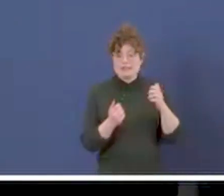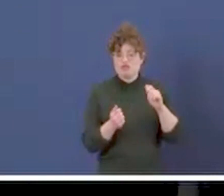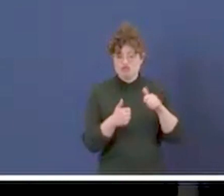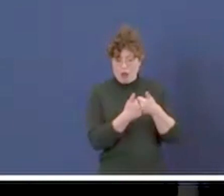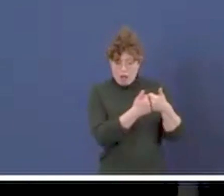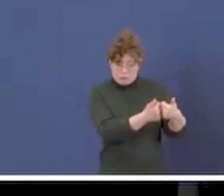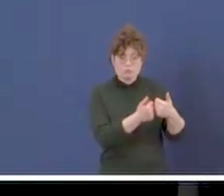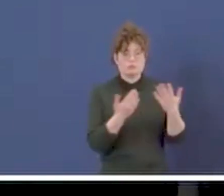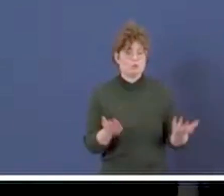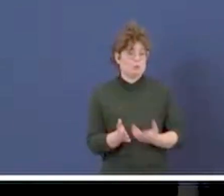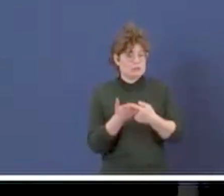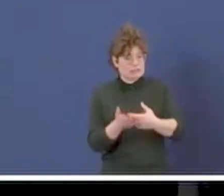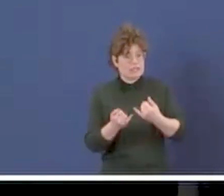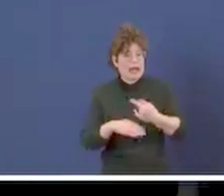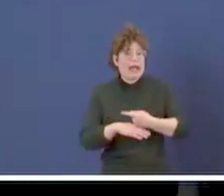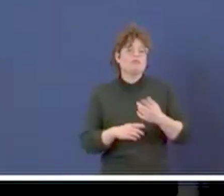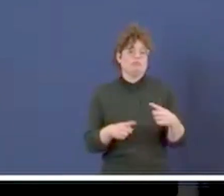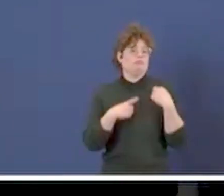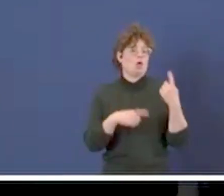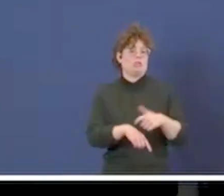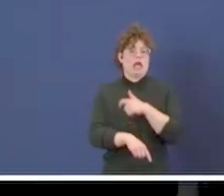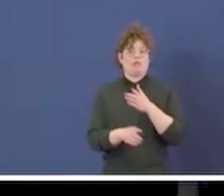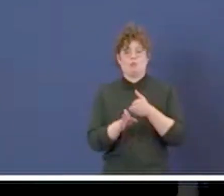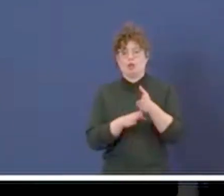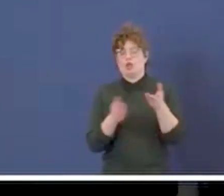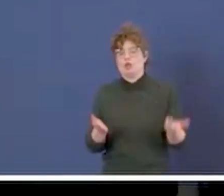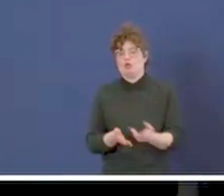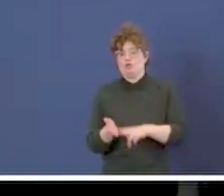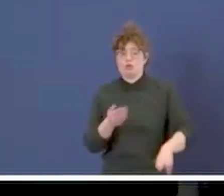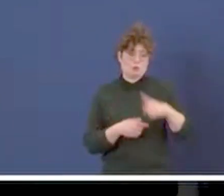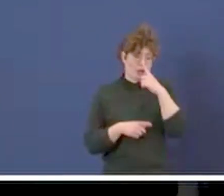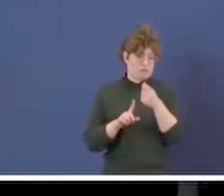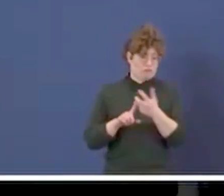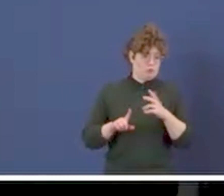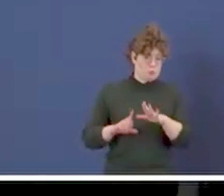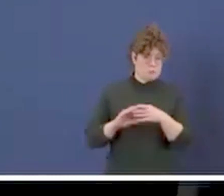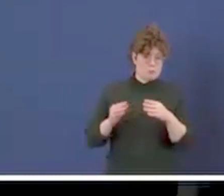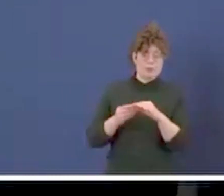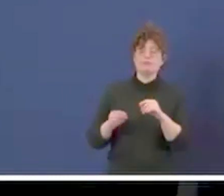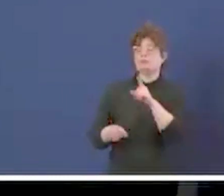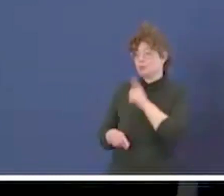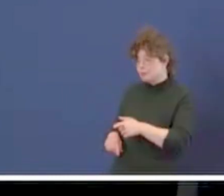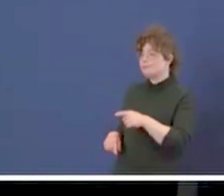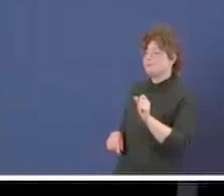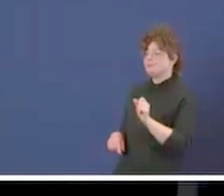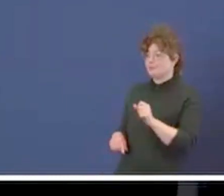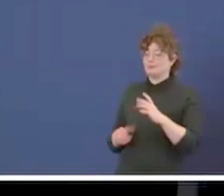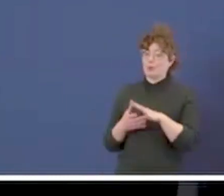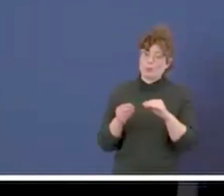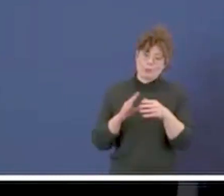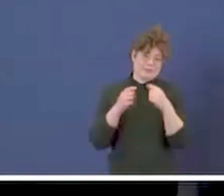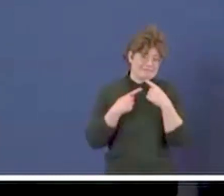then you've had a long career at the university. Could you share some of your story with us? Sure. We are